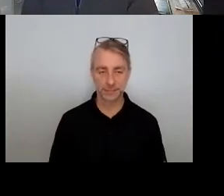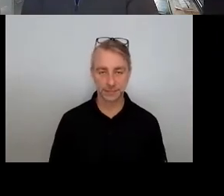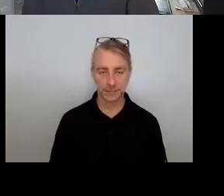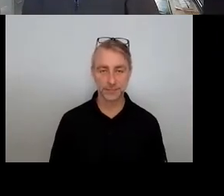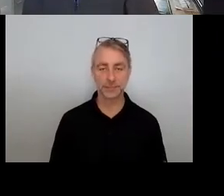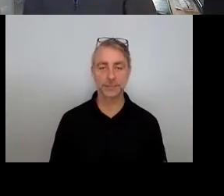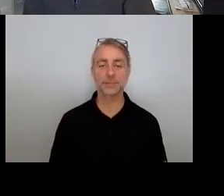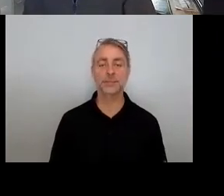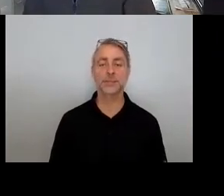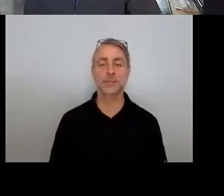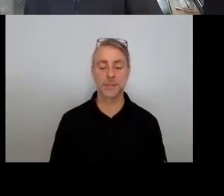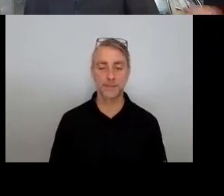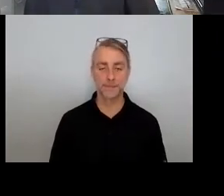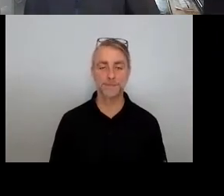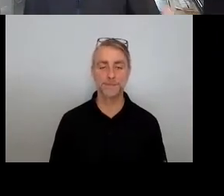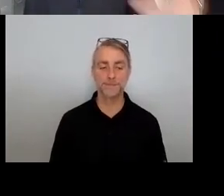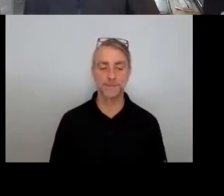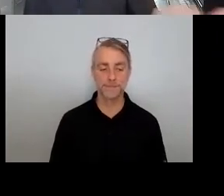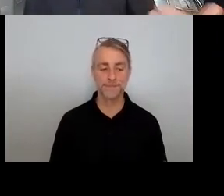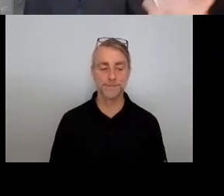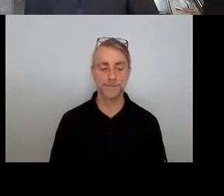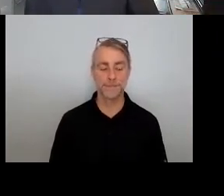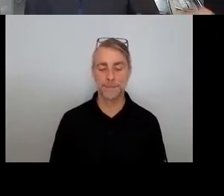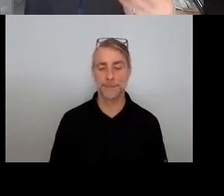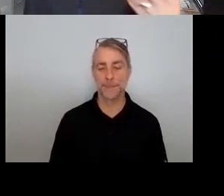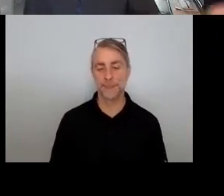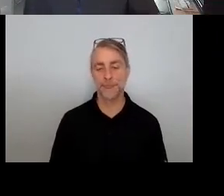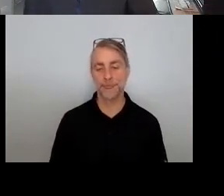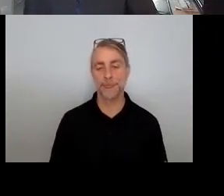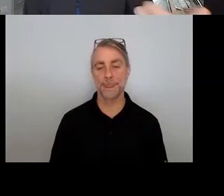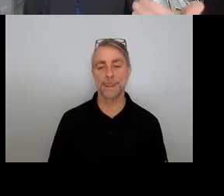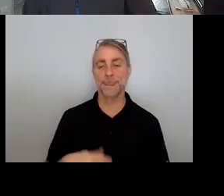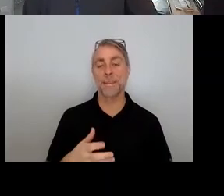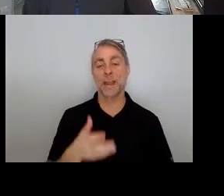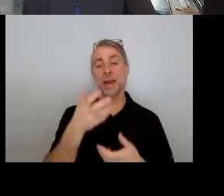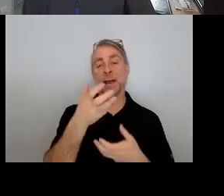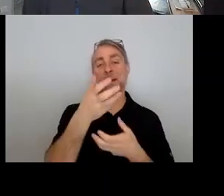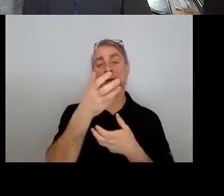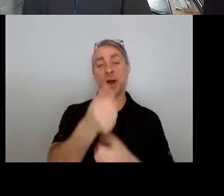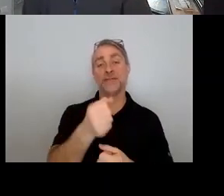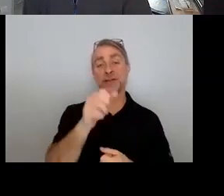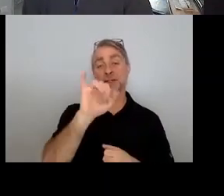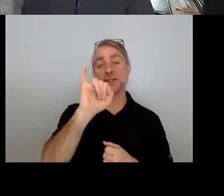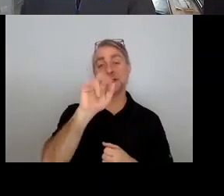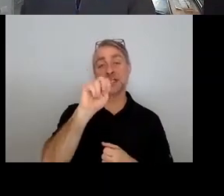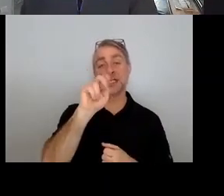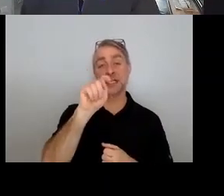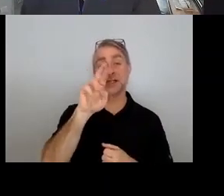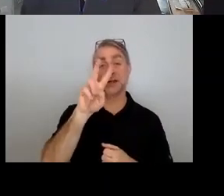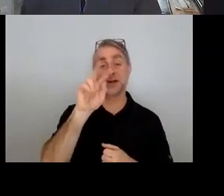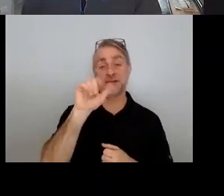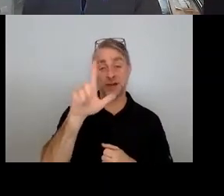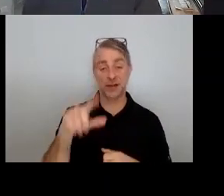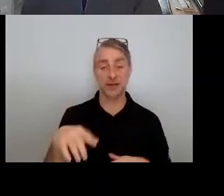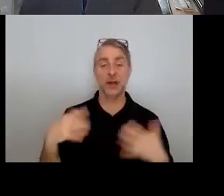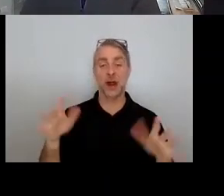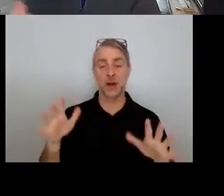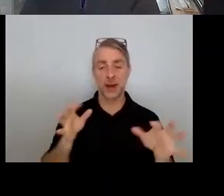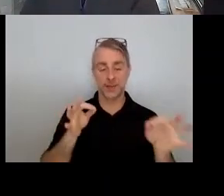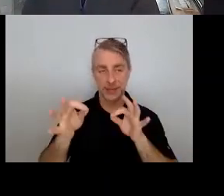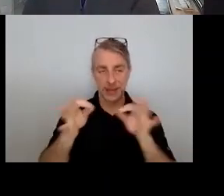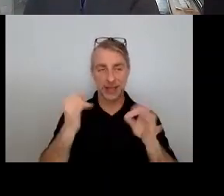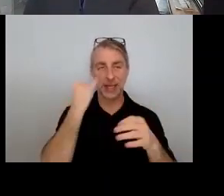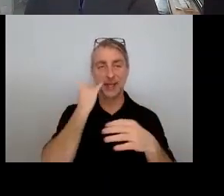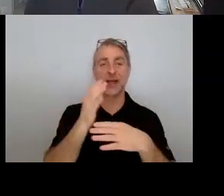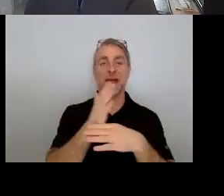The other thing that we can do, so that confidence interval already tells us something about whether or not the average effect is different from 0, but